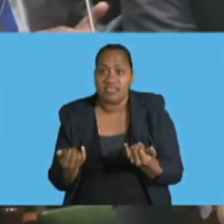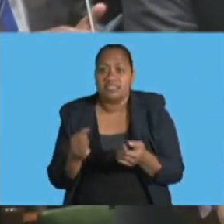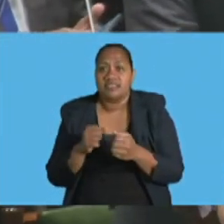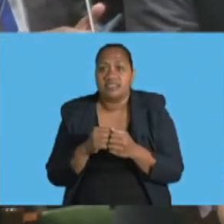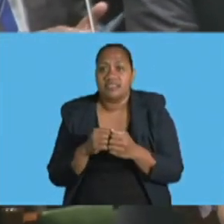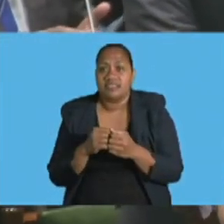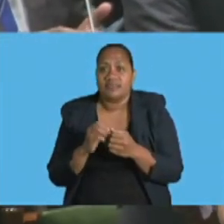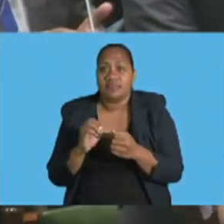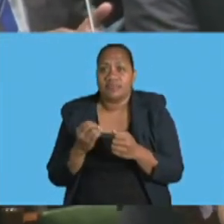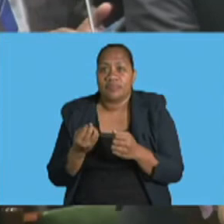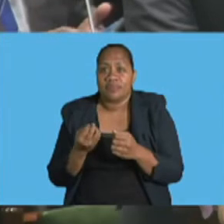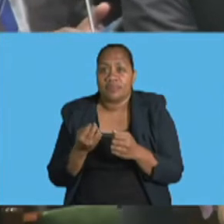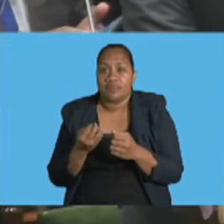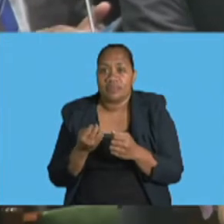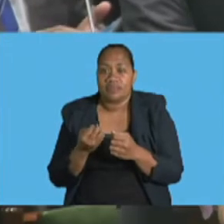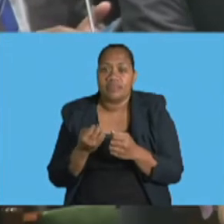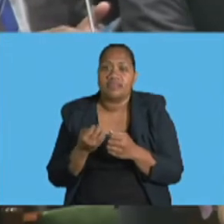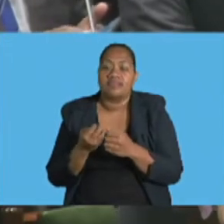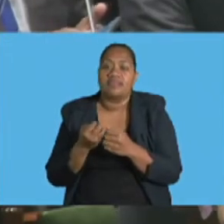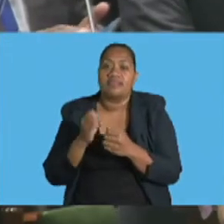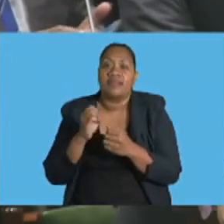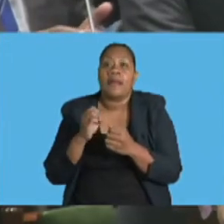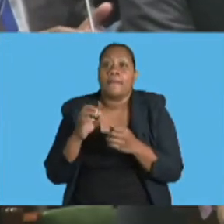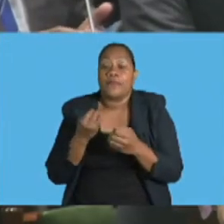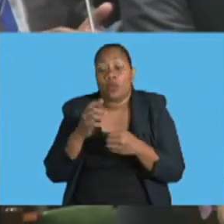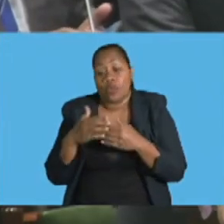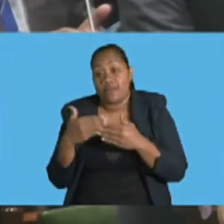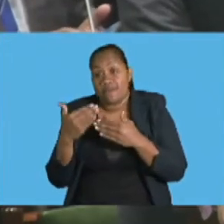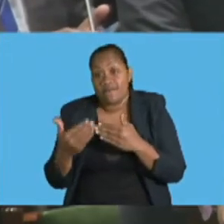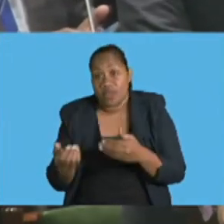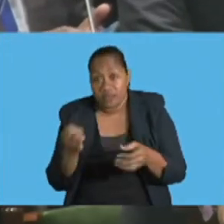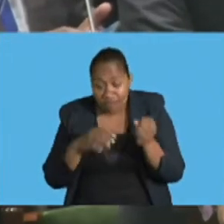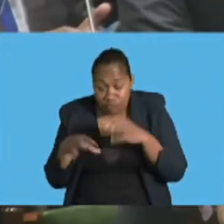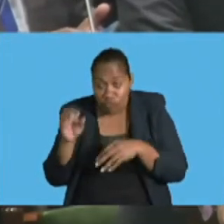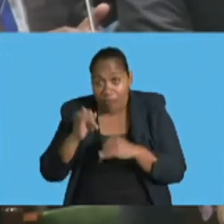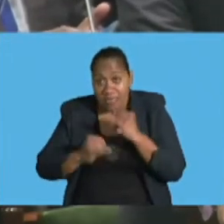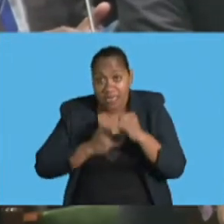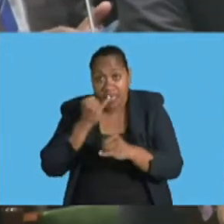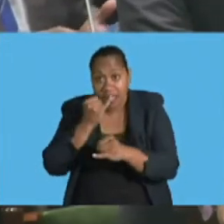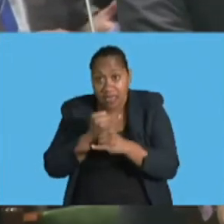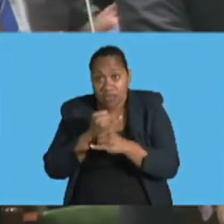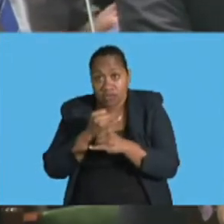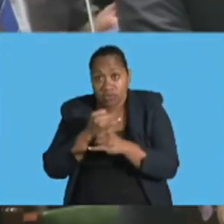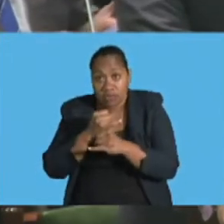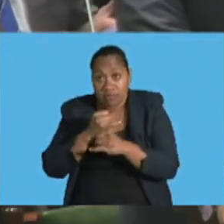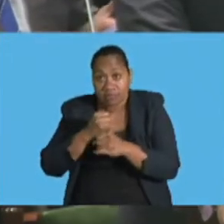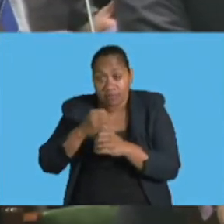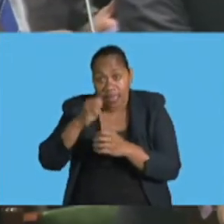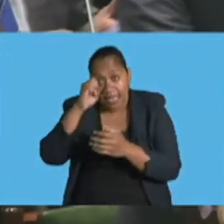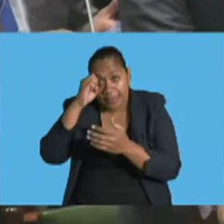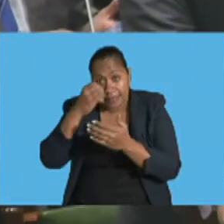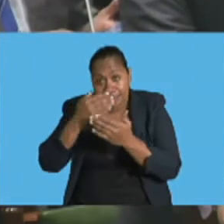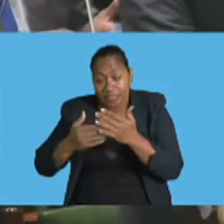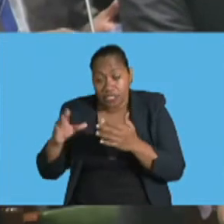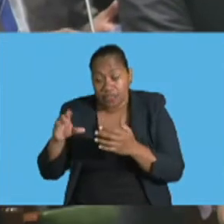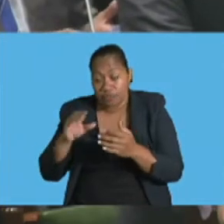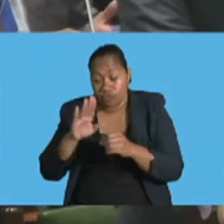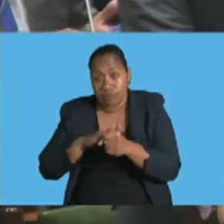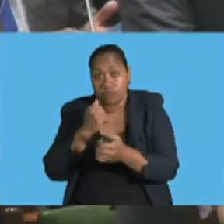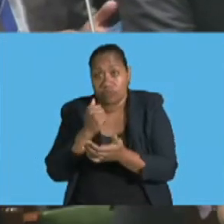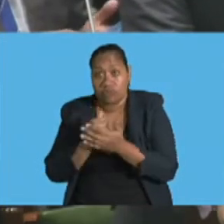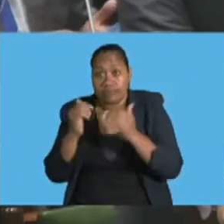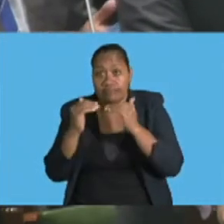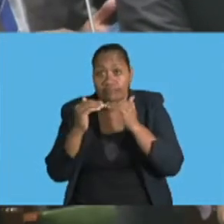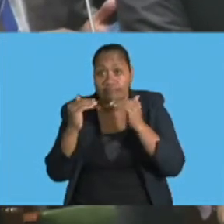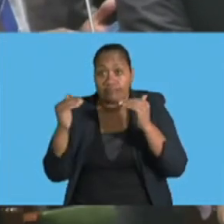period of public consultation on the draft bill, with further input from international experts to ensure it meets the standard of world's